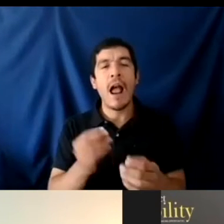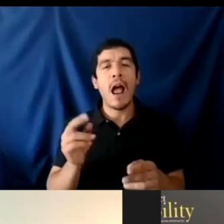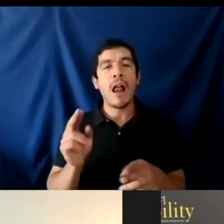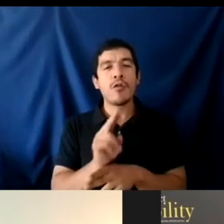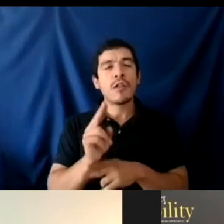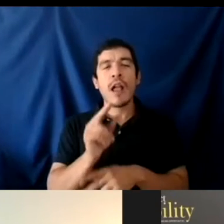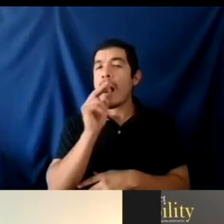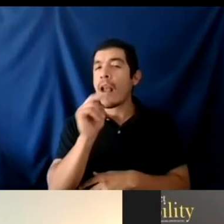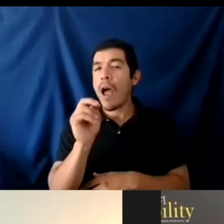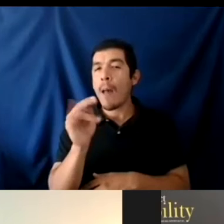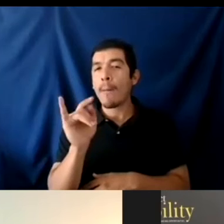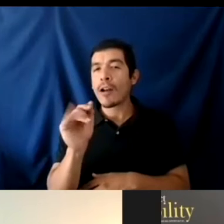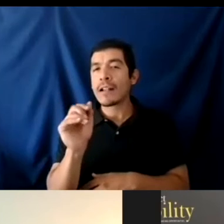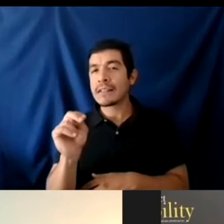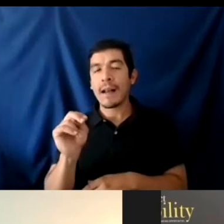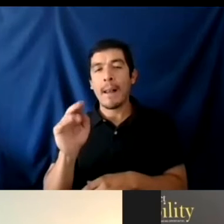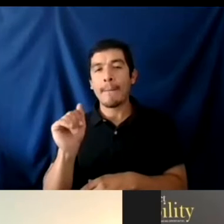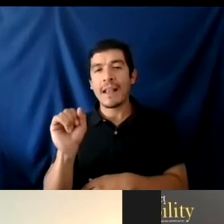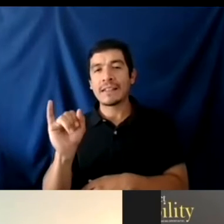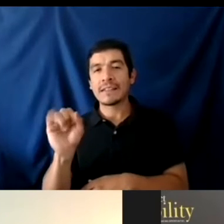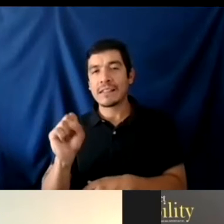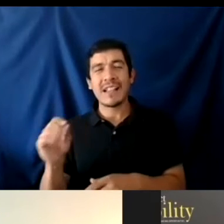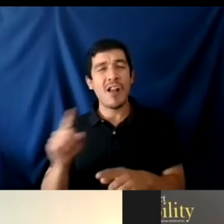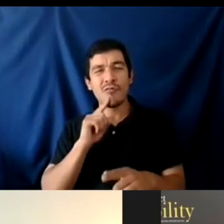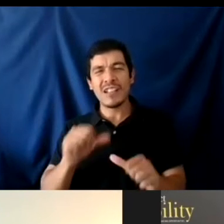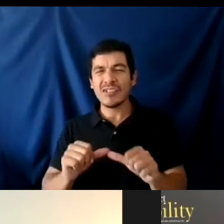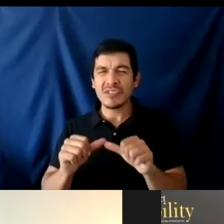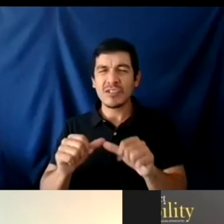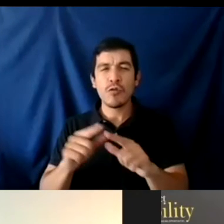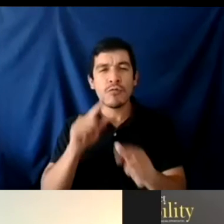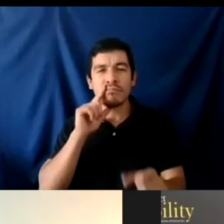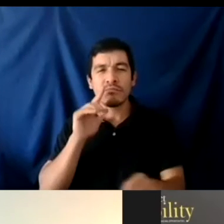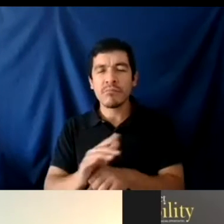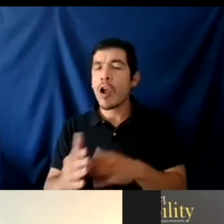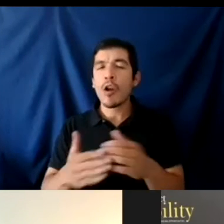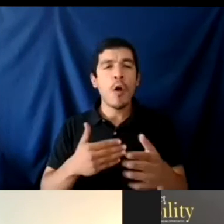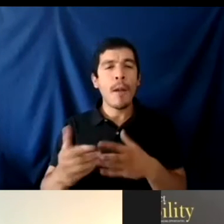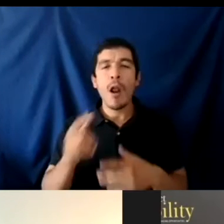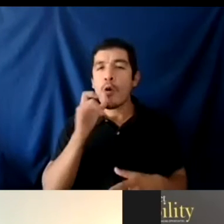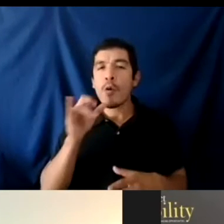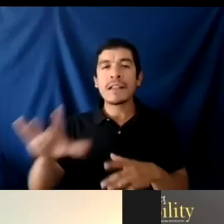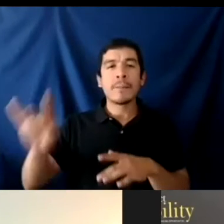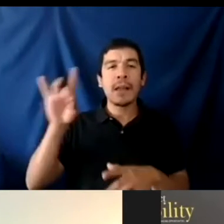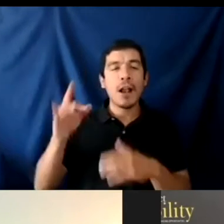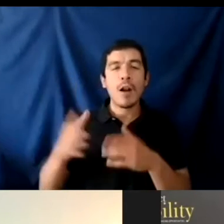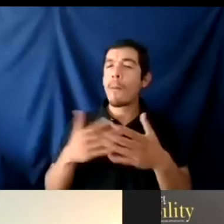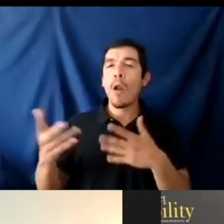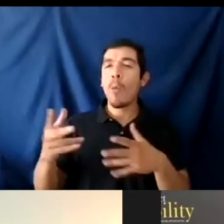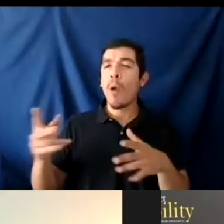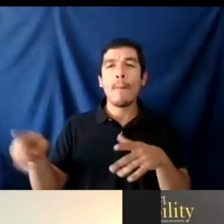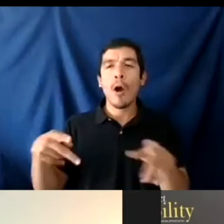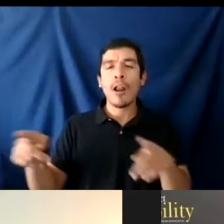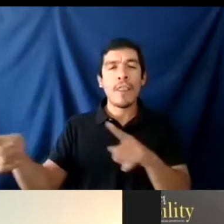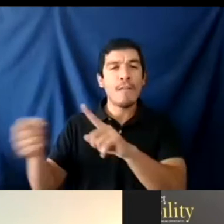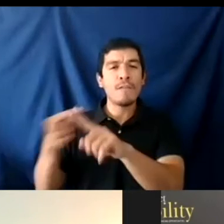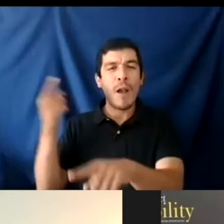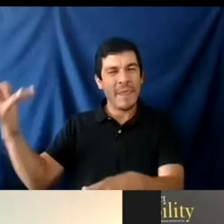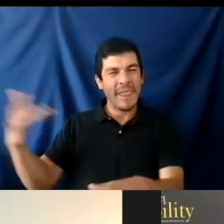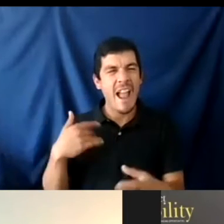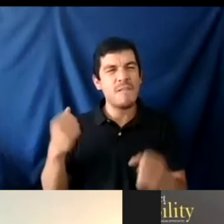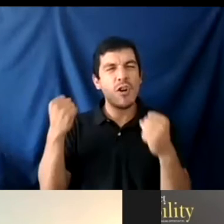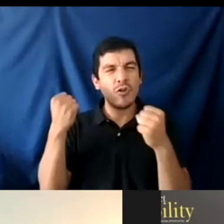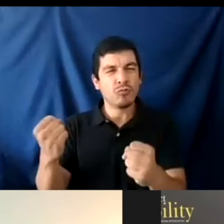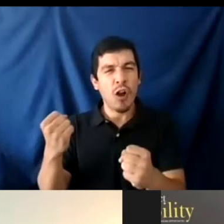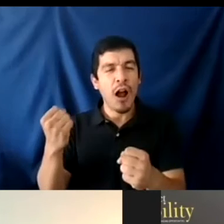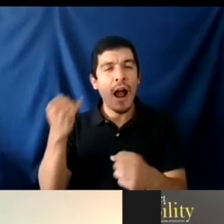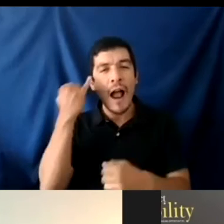and to strive to ensure that no matter who is elected and no matter what party they're from, that they have a strong philosophy